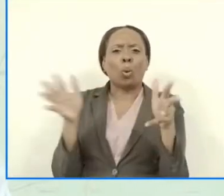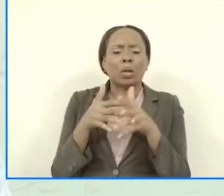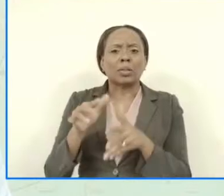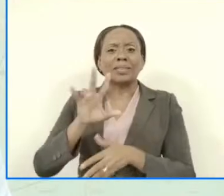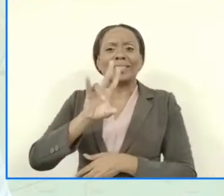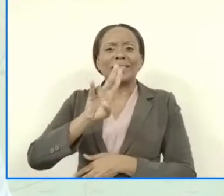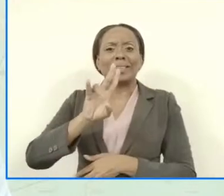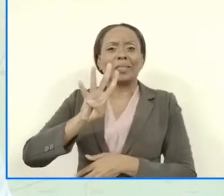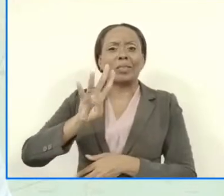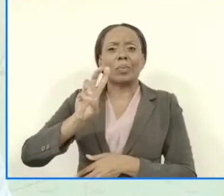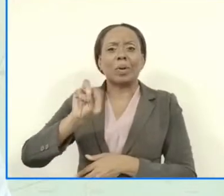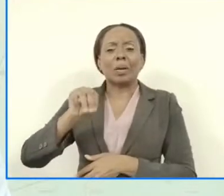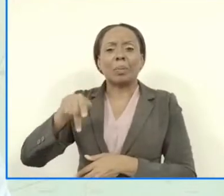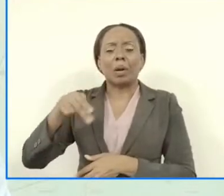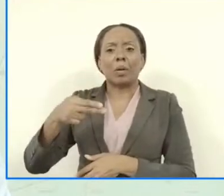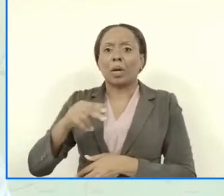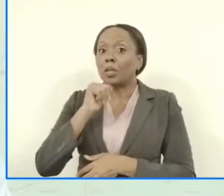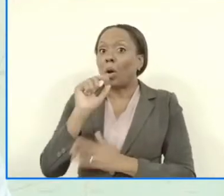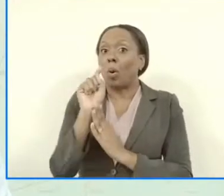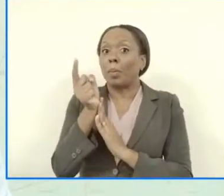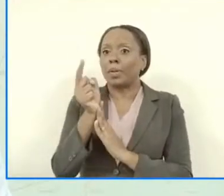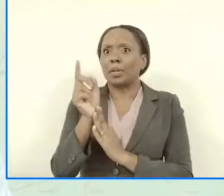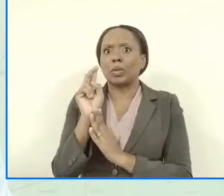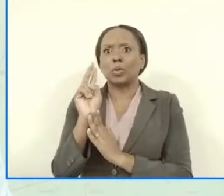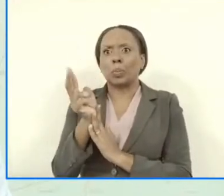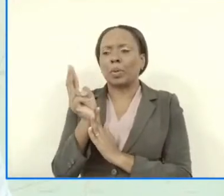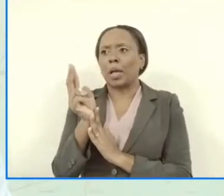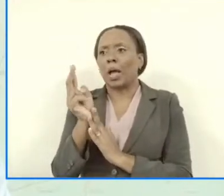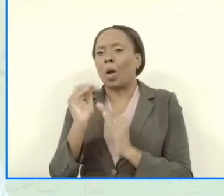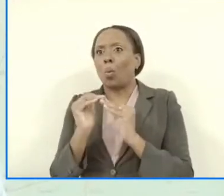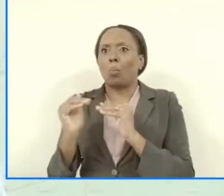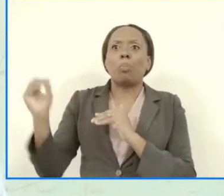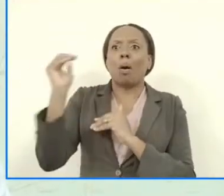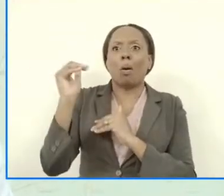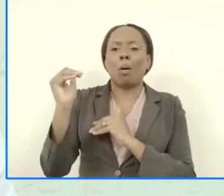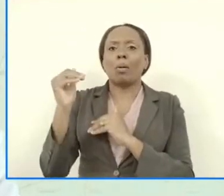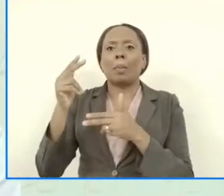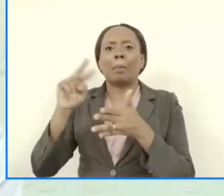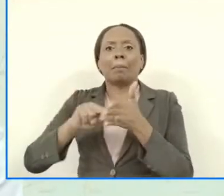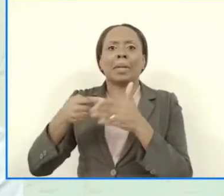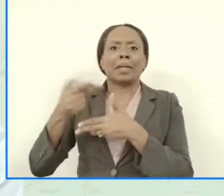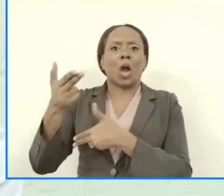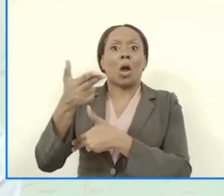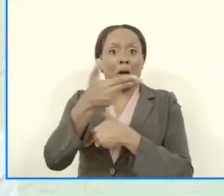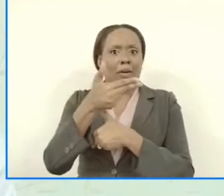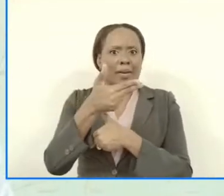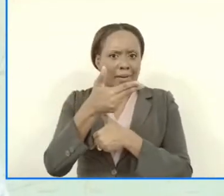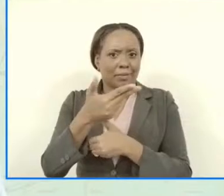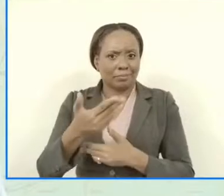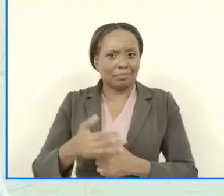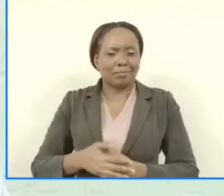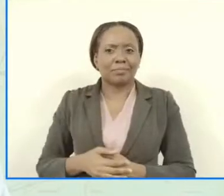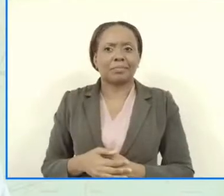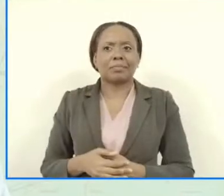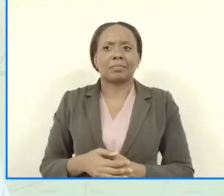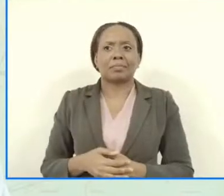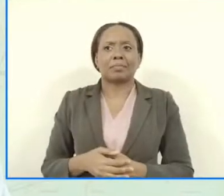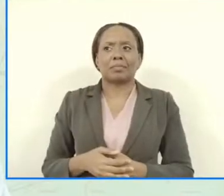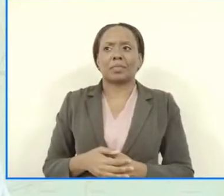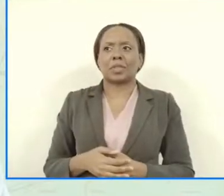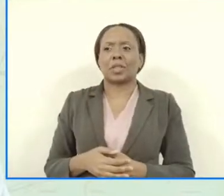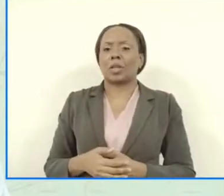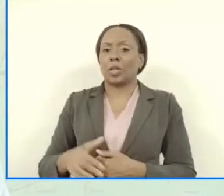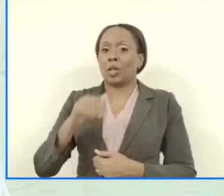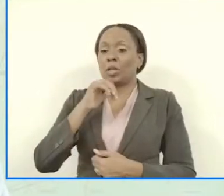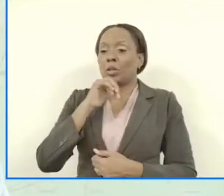minute. 1 minute average could have been slightly higher, to be honest. So we actually met the criteria beyond